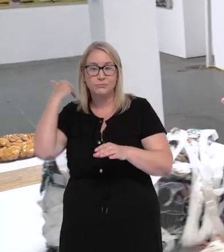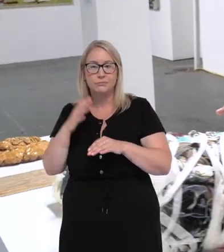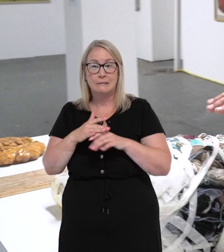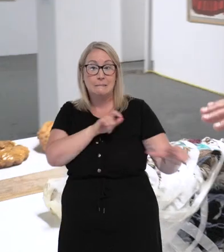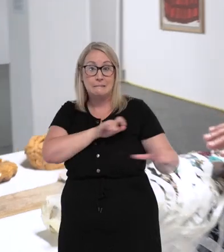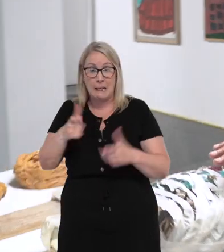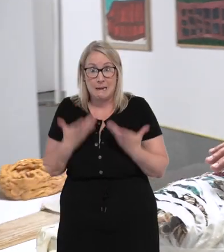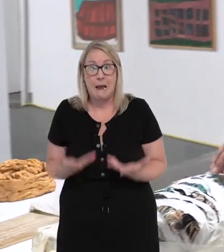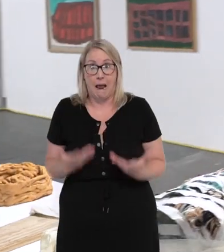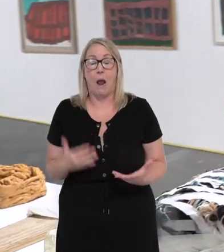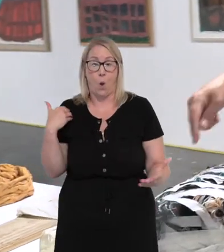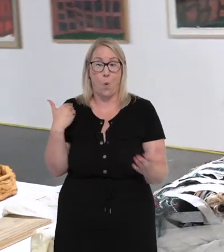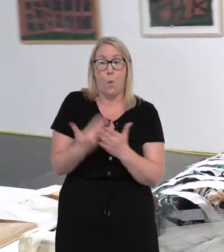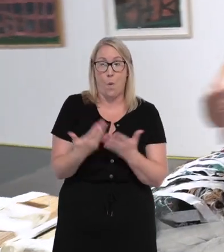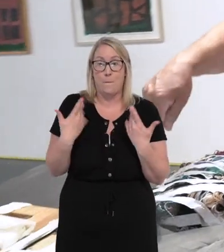tape,